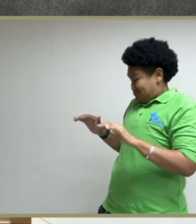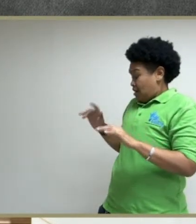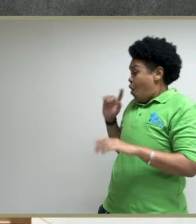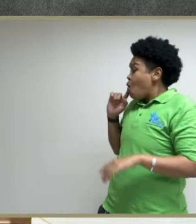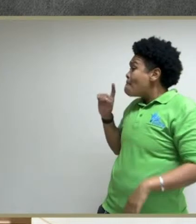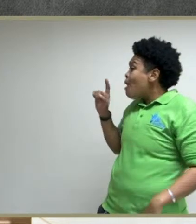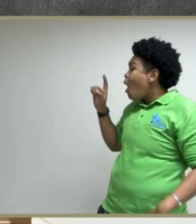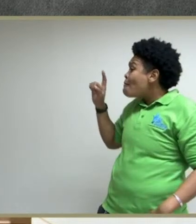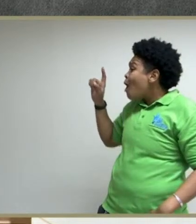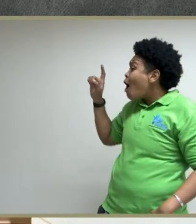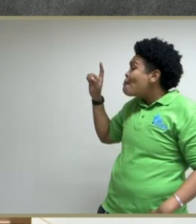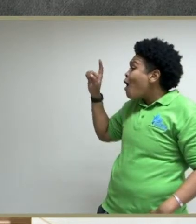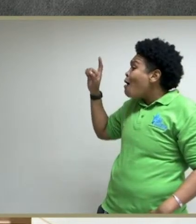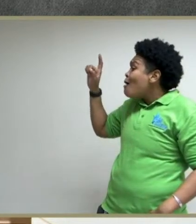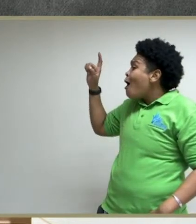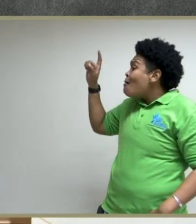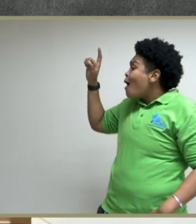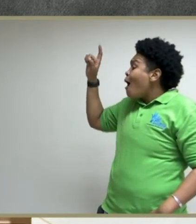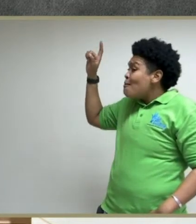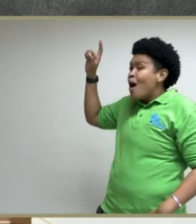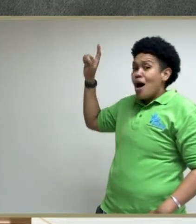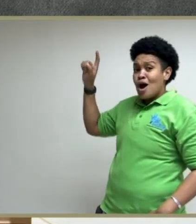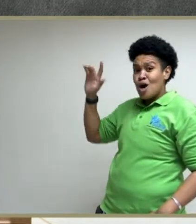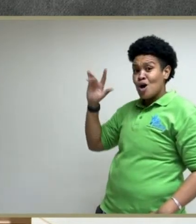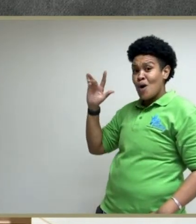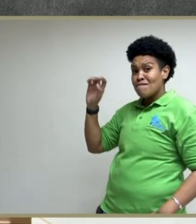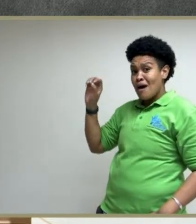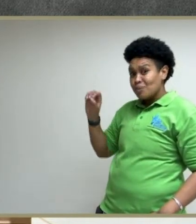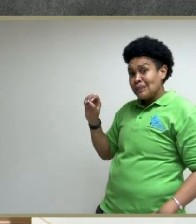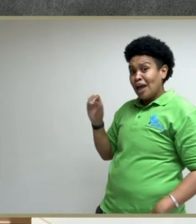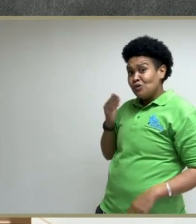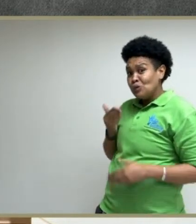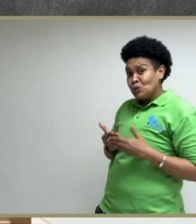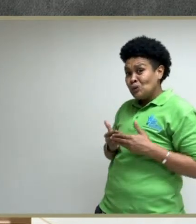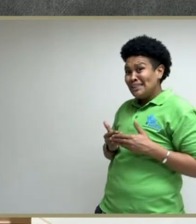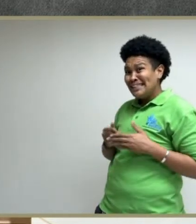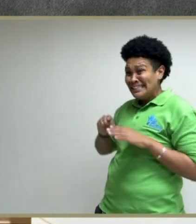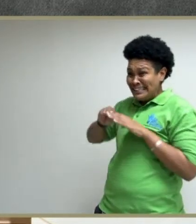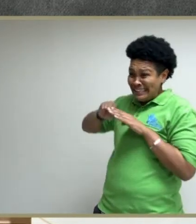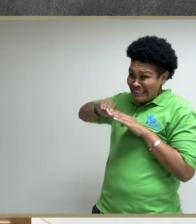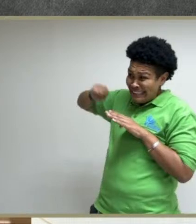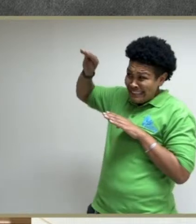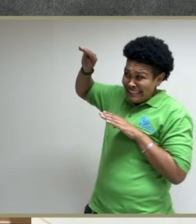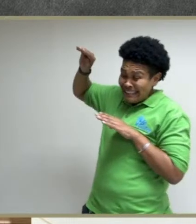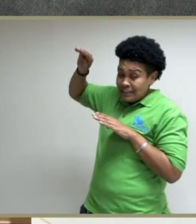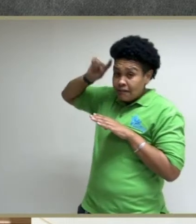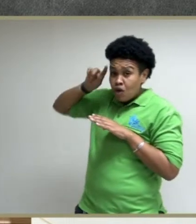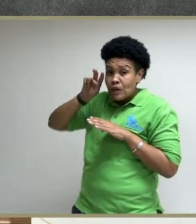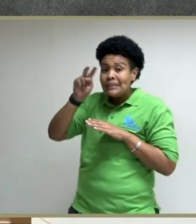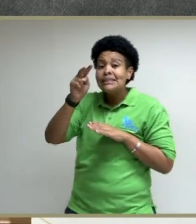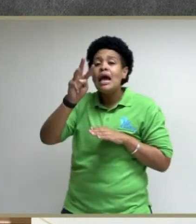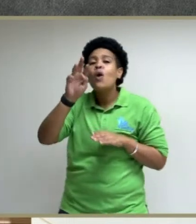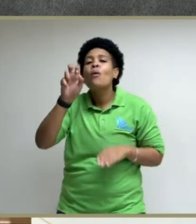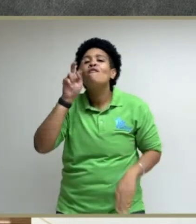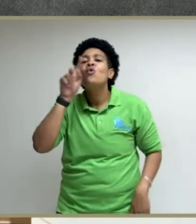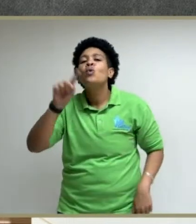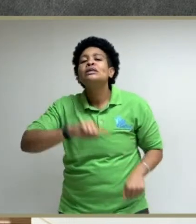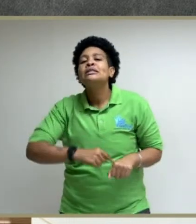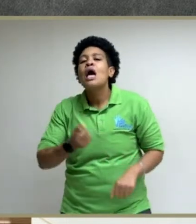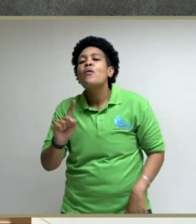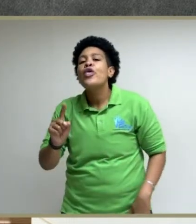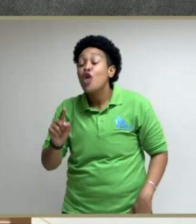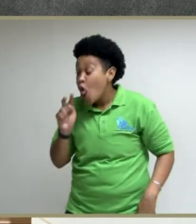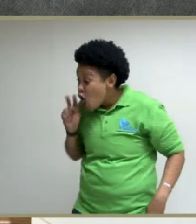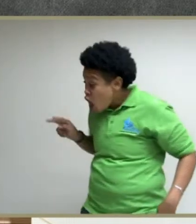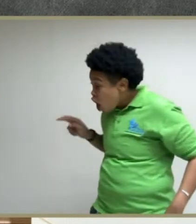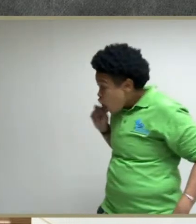as 25% in the peak of that wave. For the second wave, we started, look where we started. We started